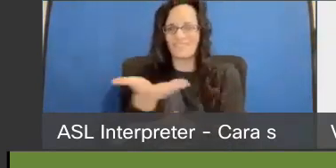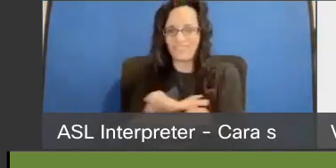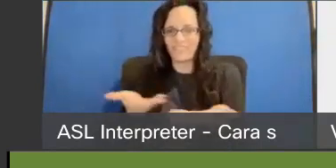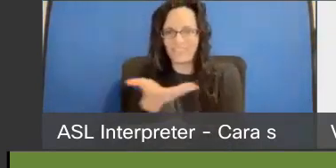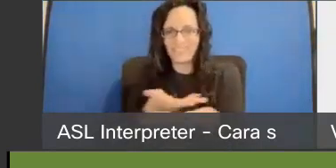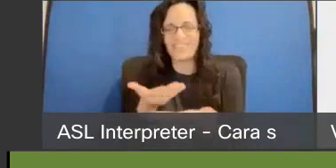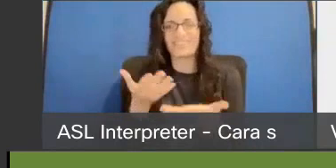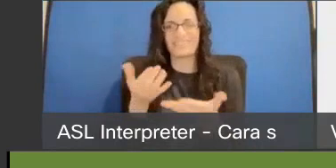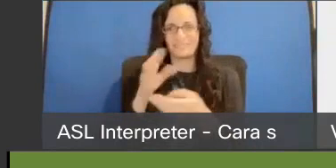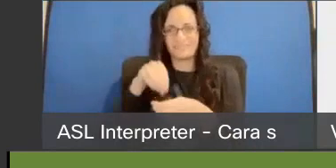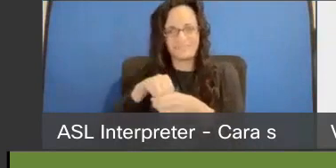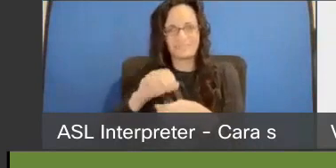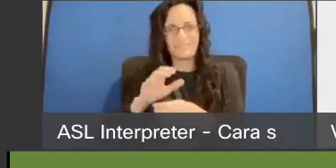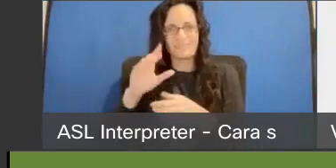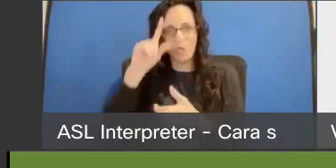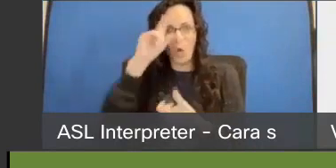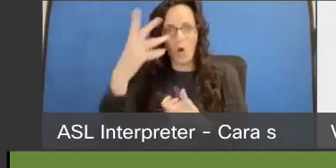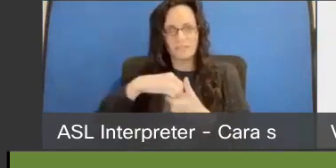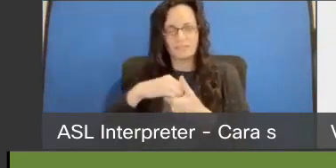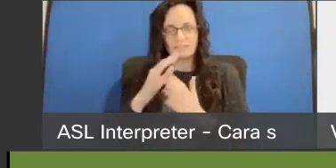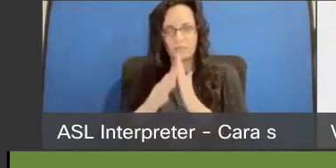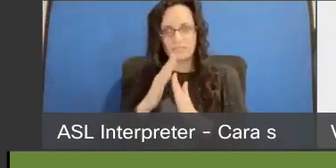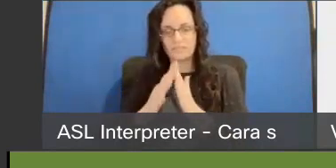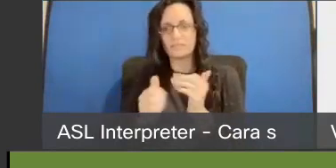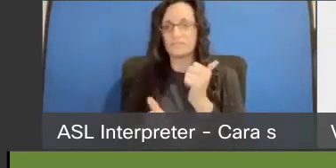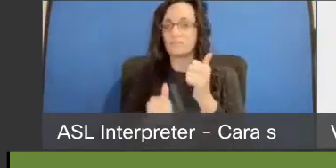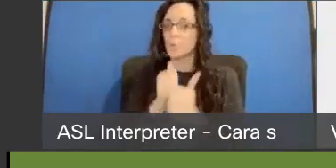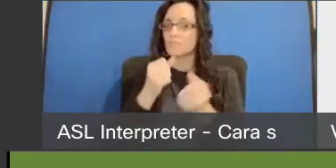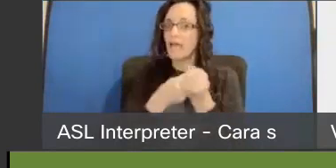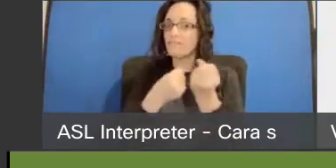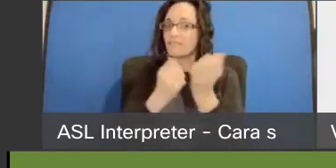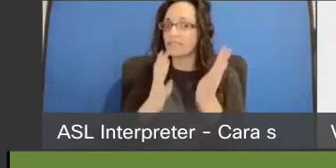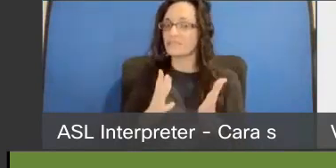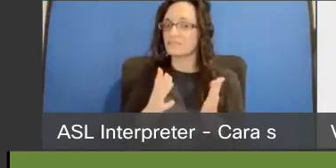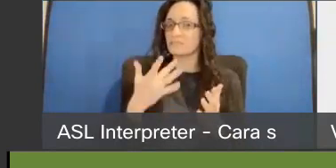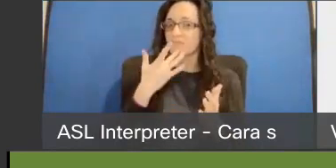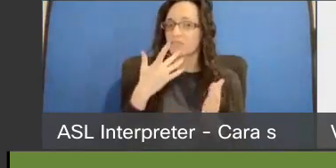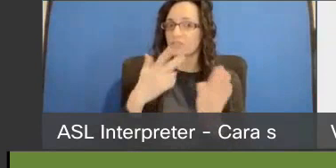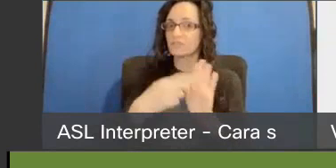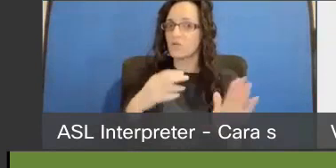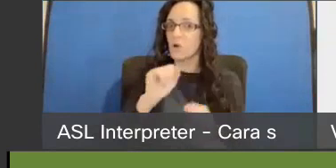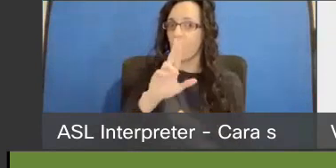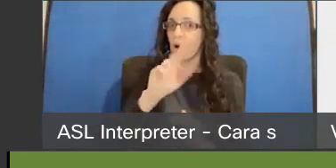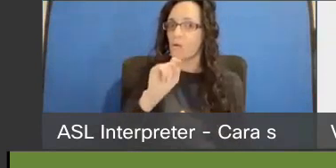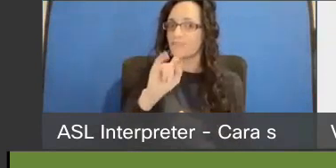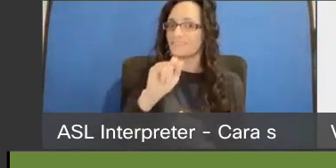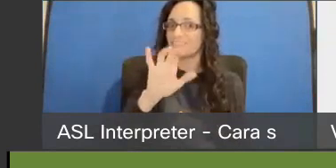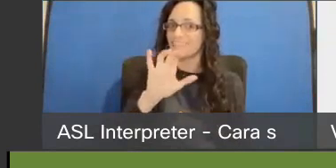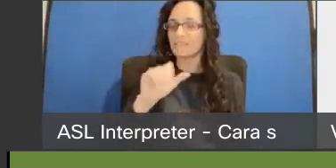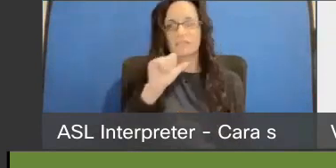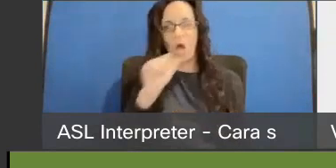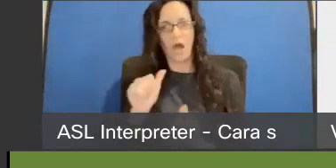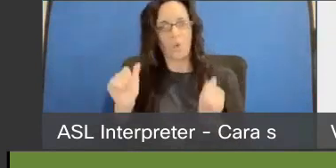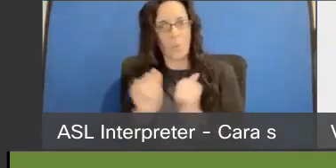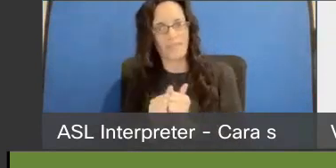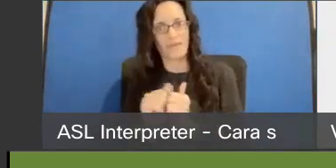Absolutely. Most autism self-advocates prefer autistic versus with autism. Person first language